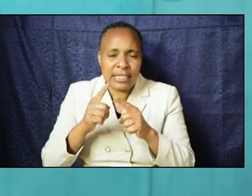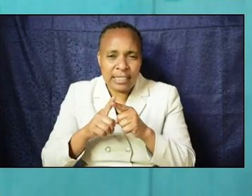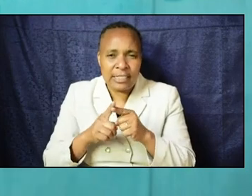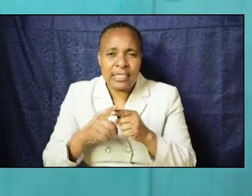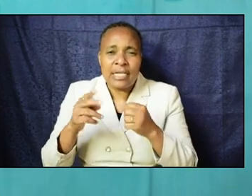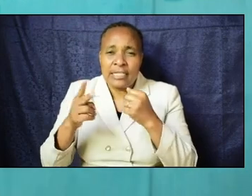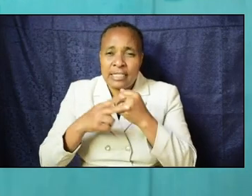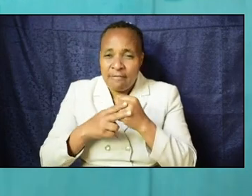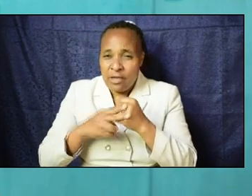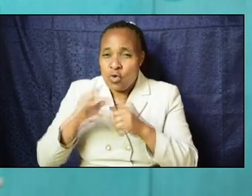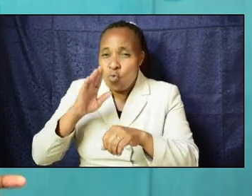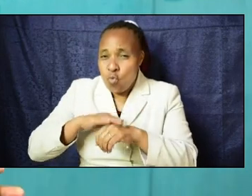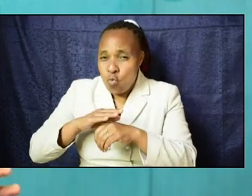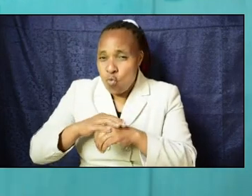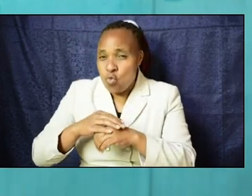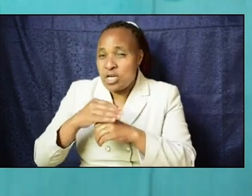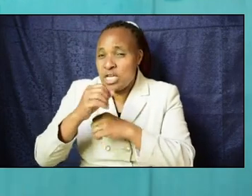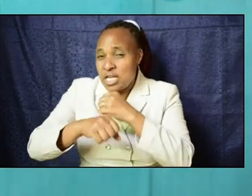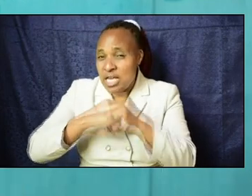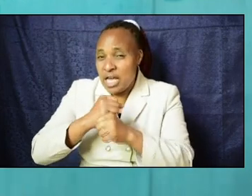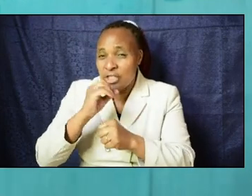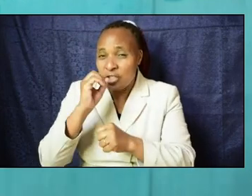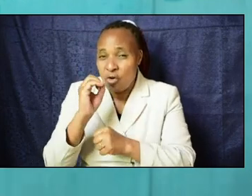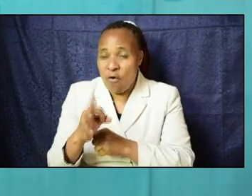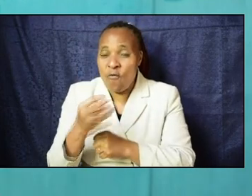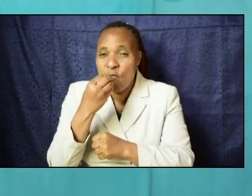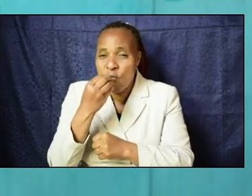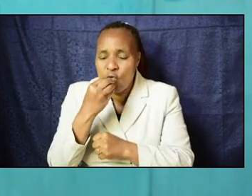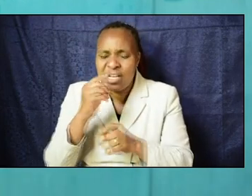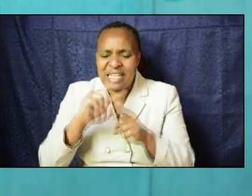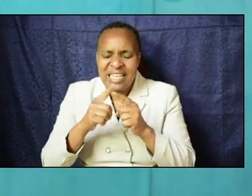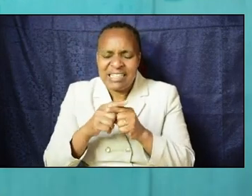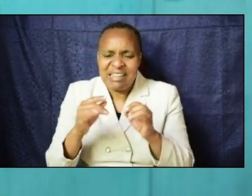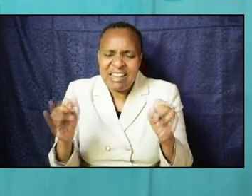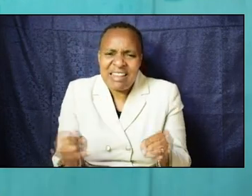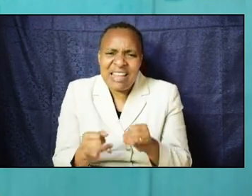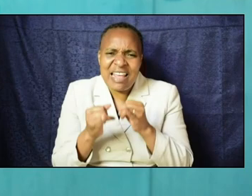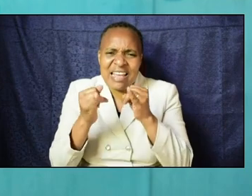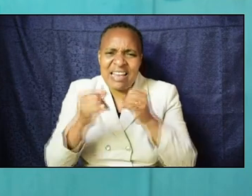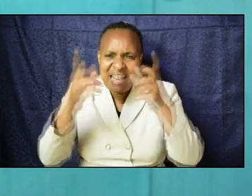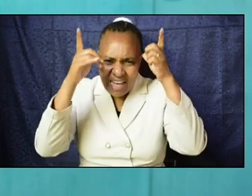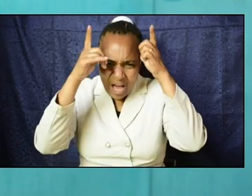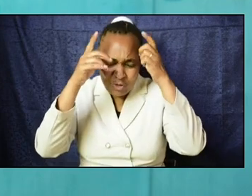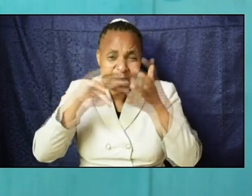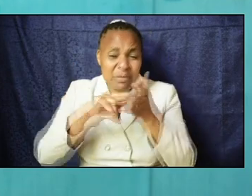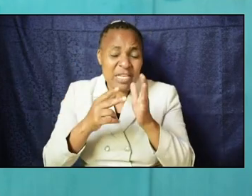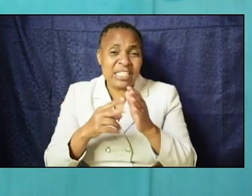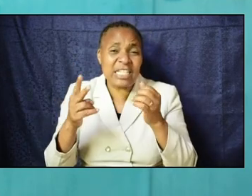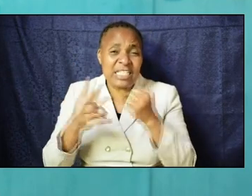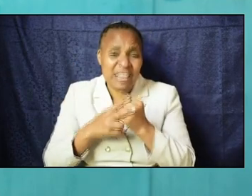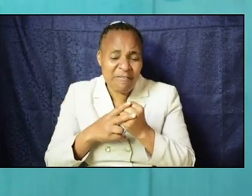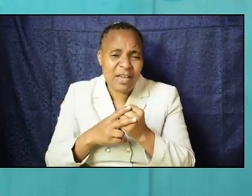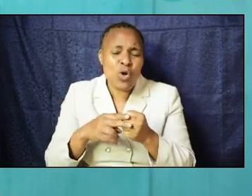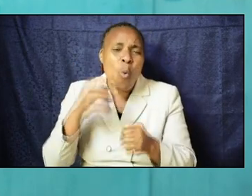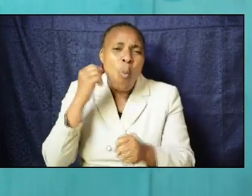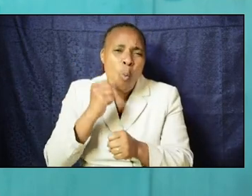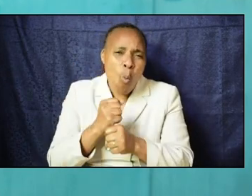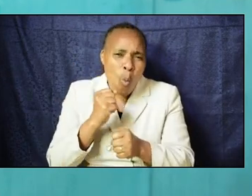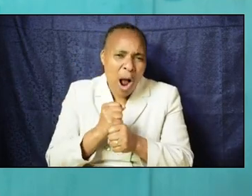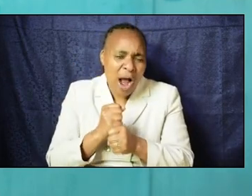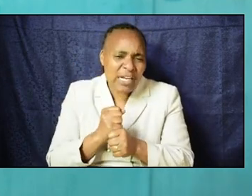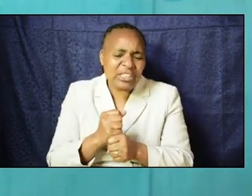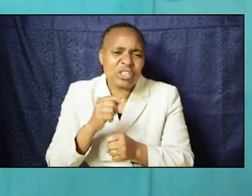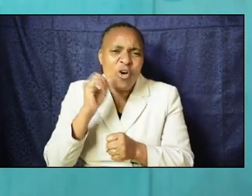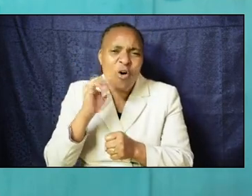7 years. Now the seven lean and ugly cows are 7 years, and so are the seven worthless heads of